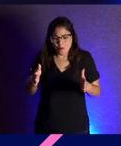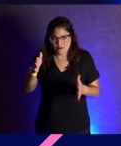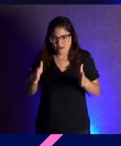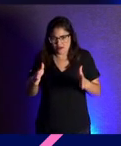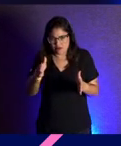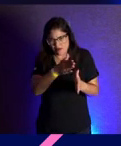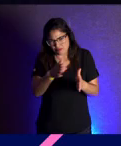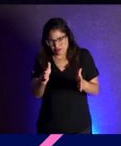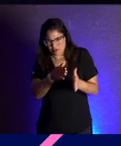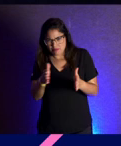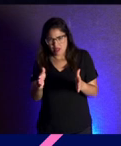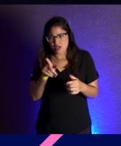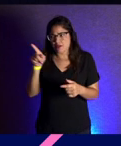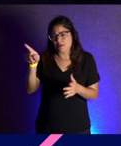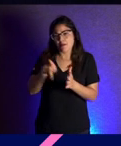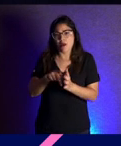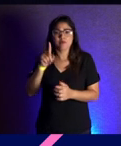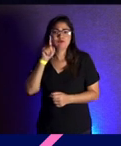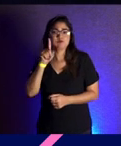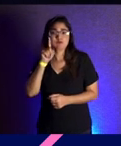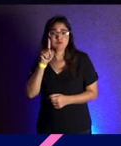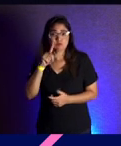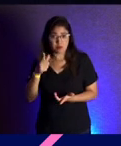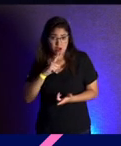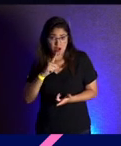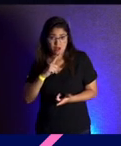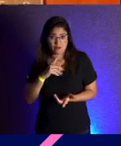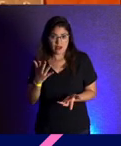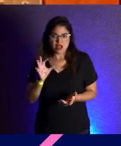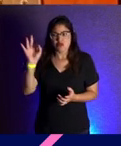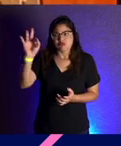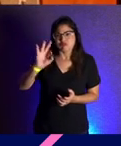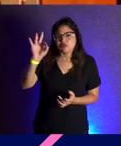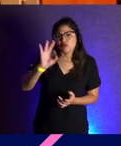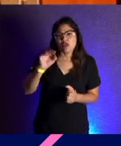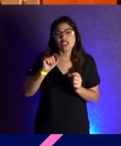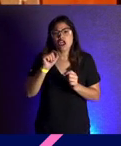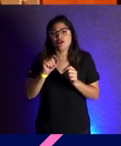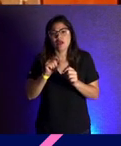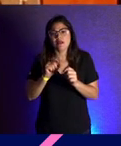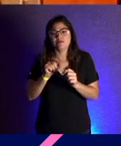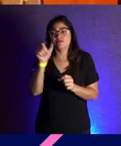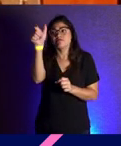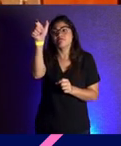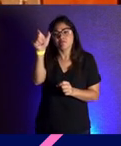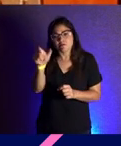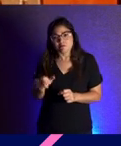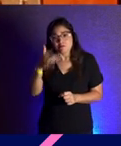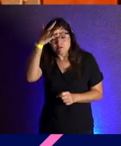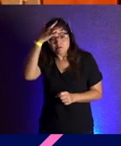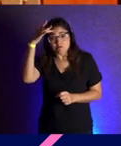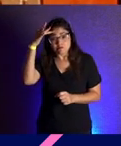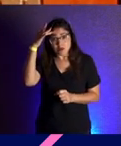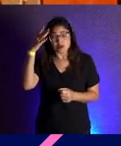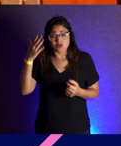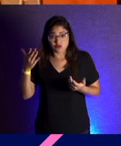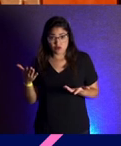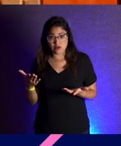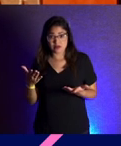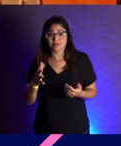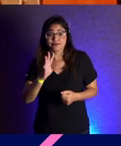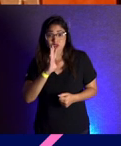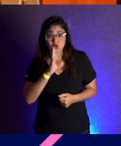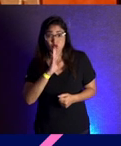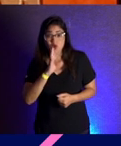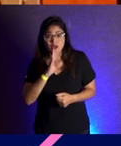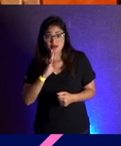3 to 4 times that we homicides occurs between people who know each other. Victims, women victims of homicide are often